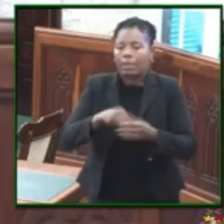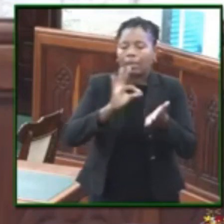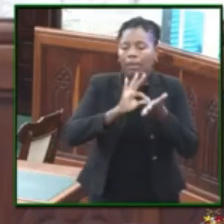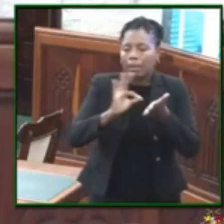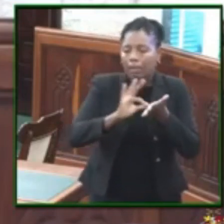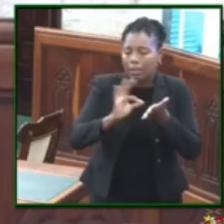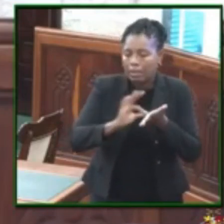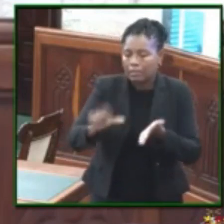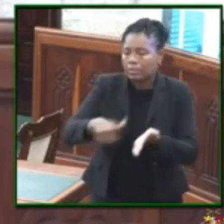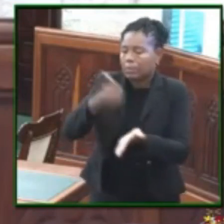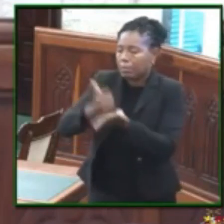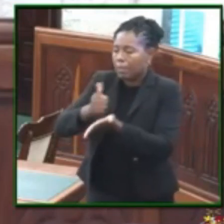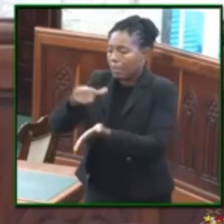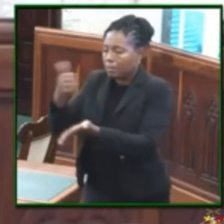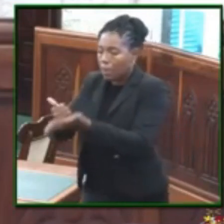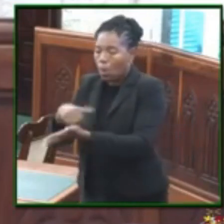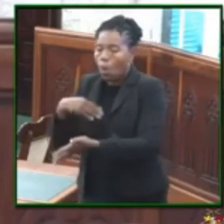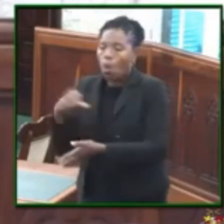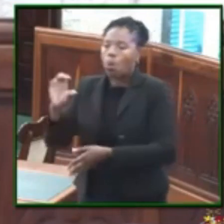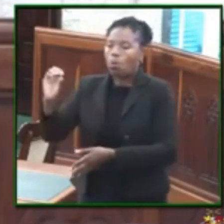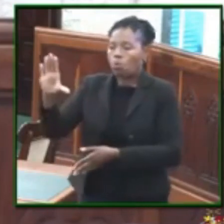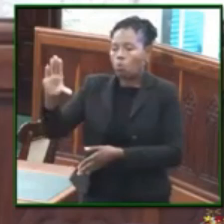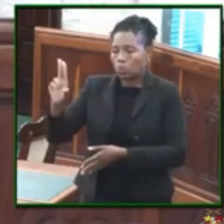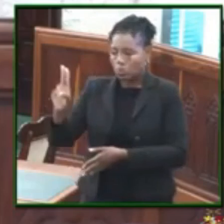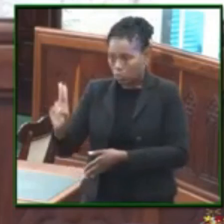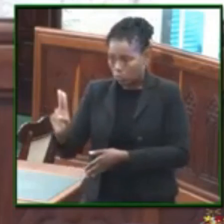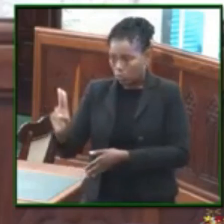in commercial banks or credit unions.